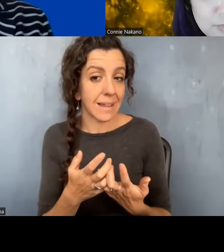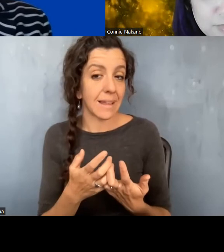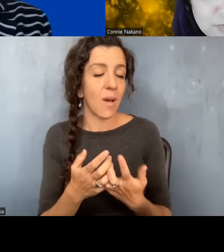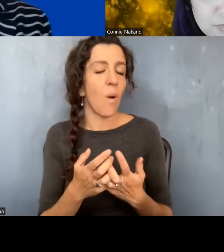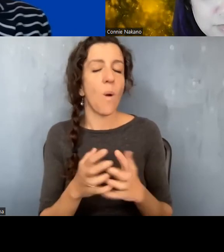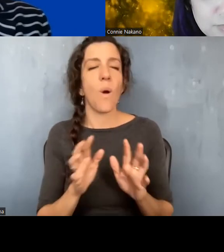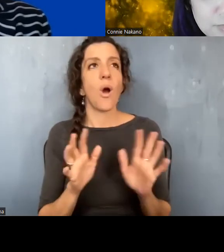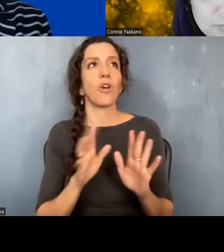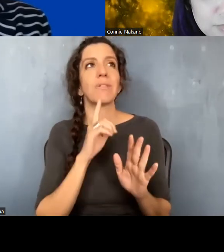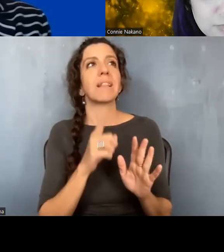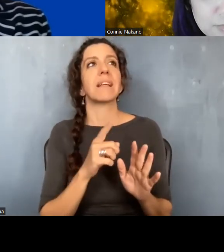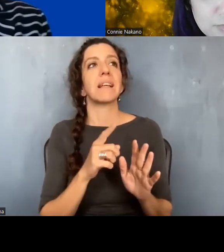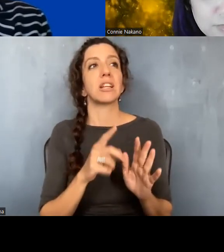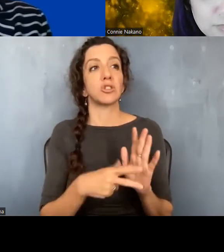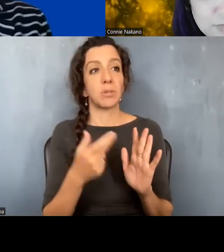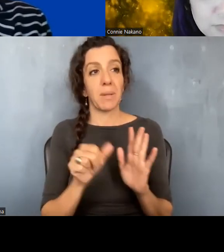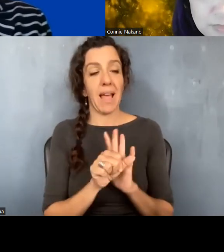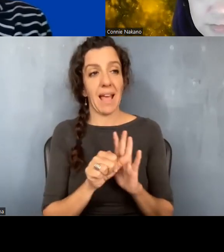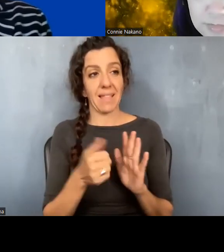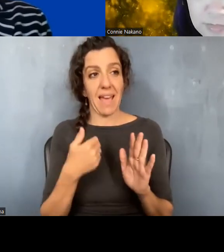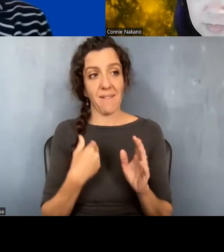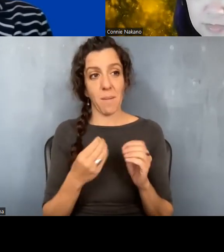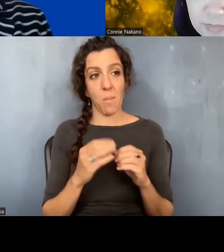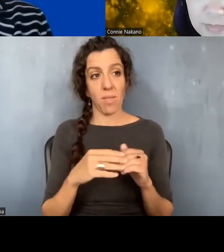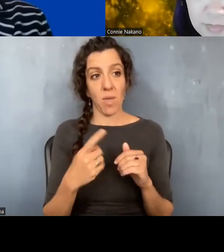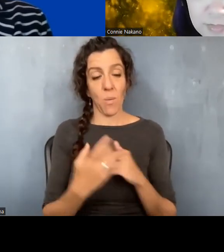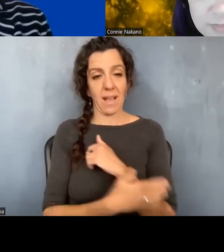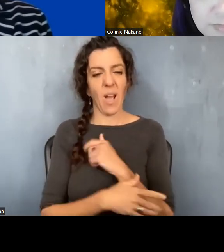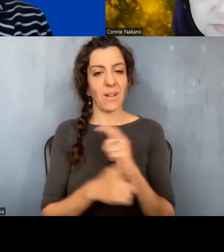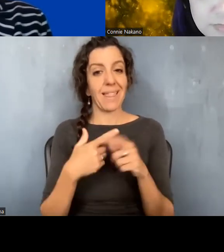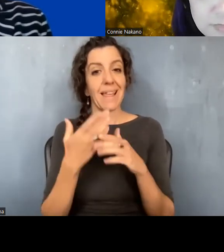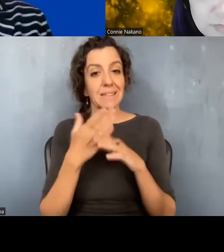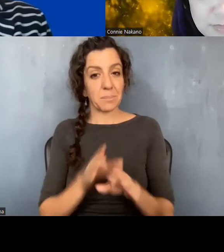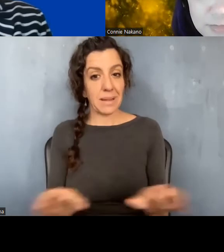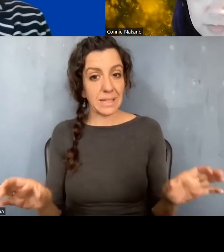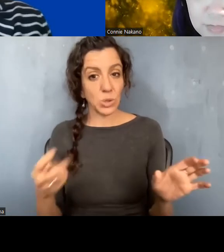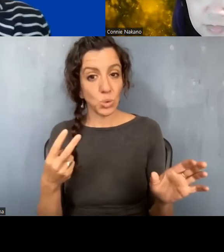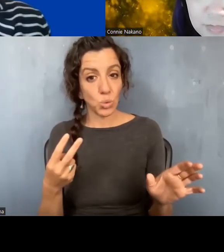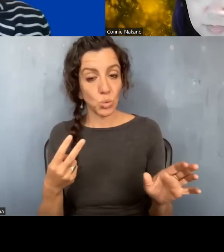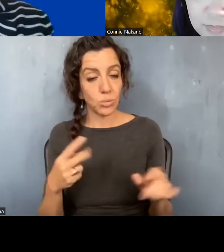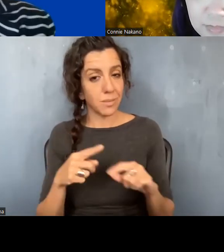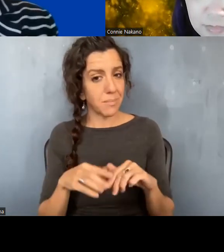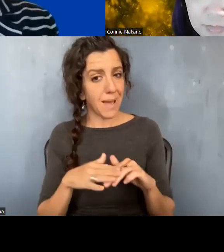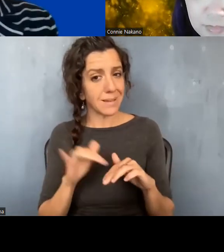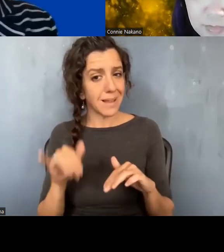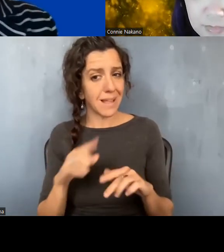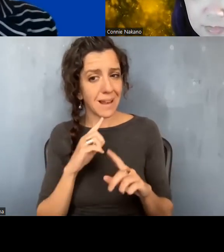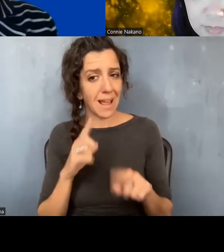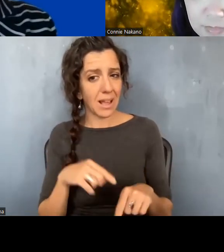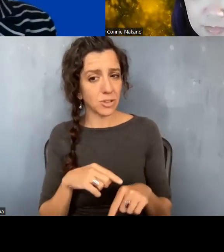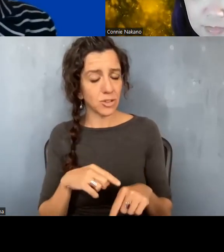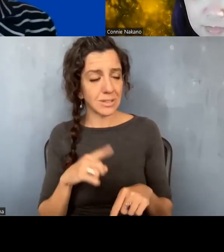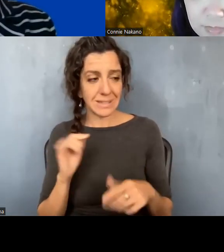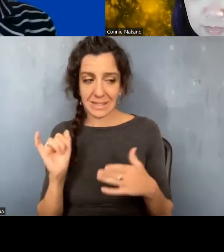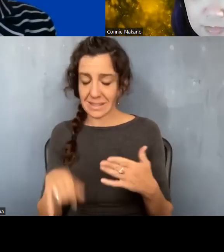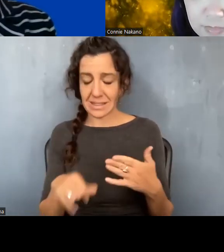take AAAs that had more than one county and split them into two. Is based on that, the answer that was given, is that now